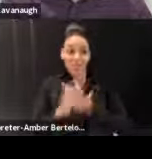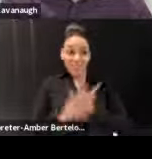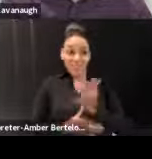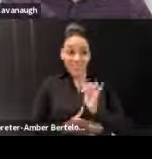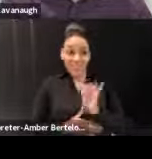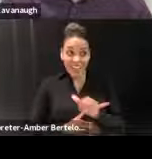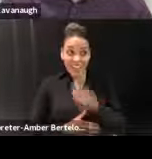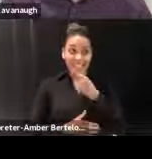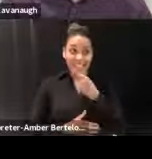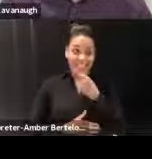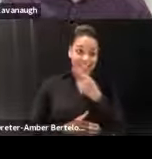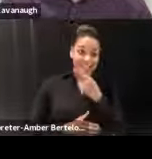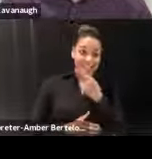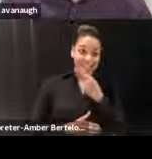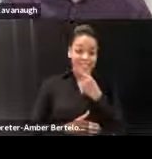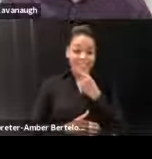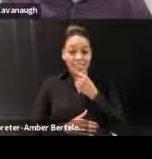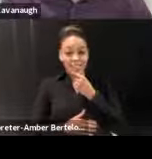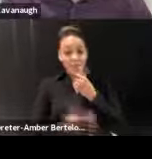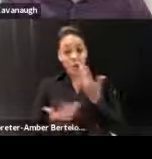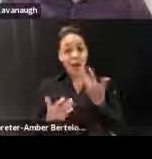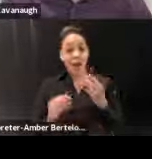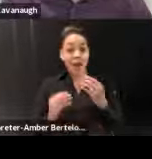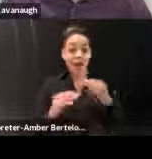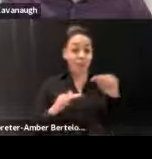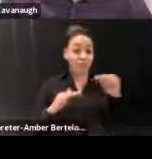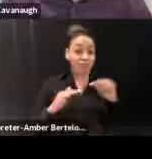And so I just explored it. I explored